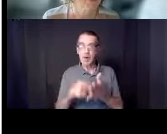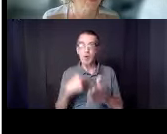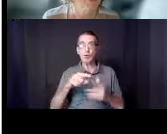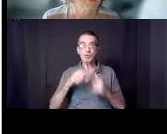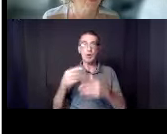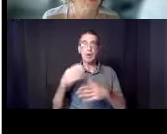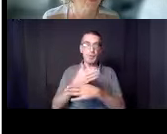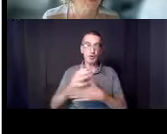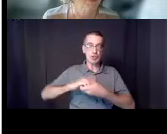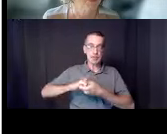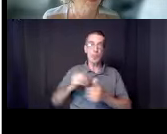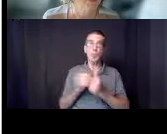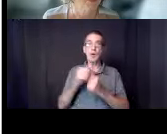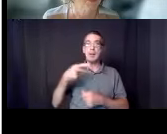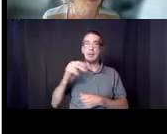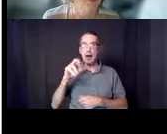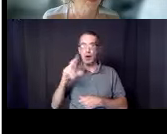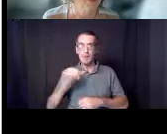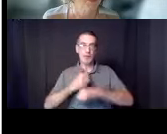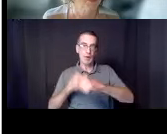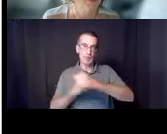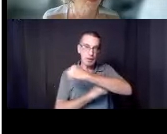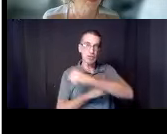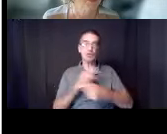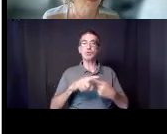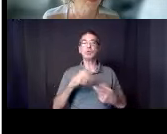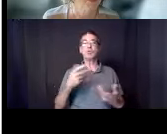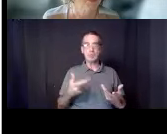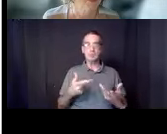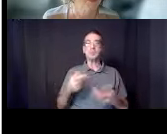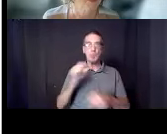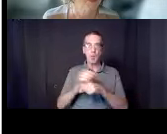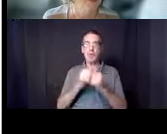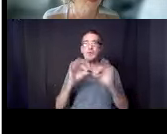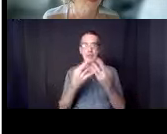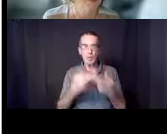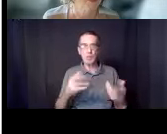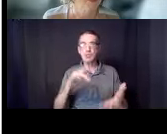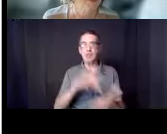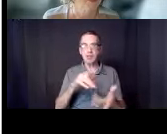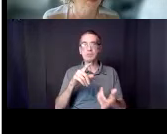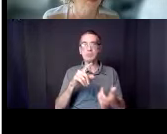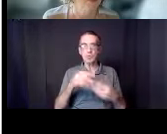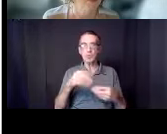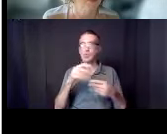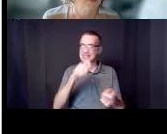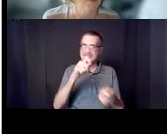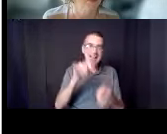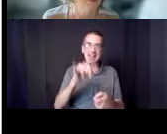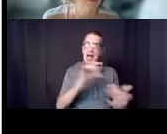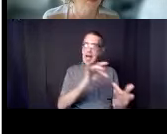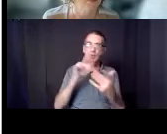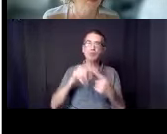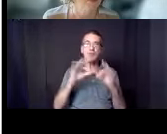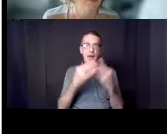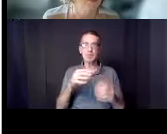a partnership with Packard Foundation to work with family resource centers to do exactly that outreach to